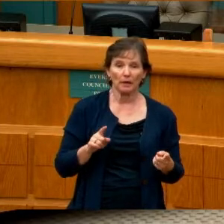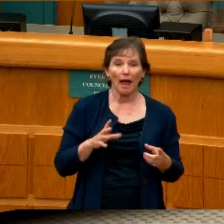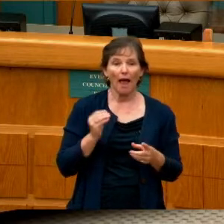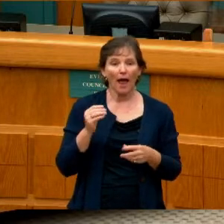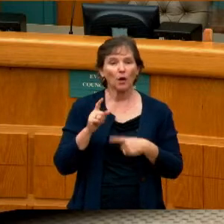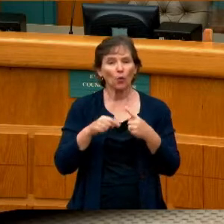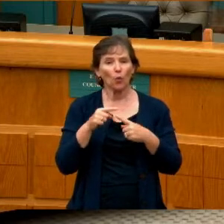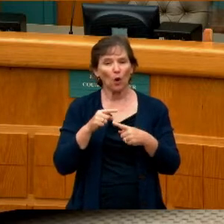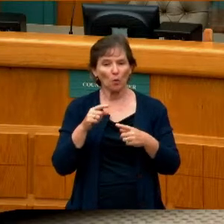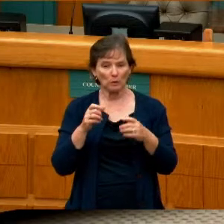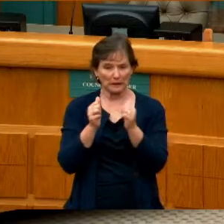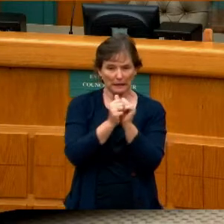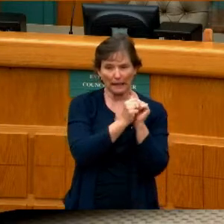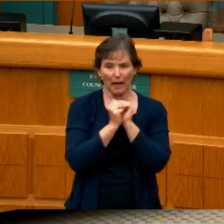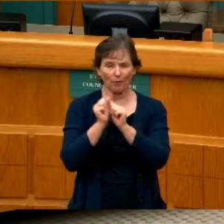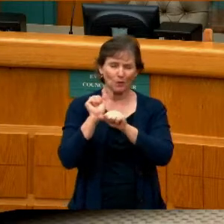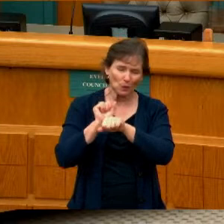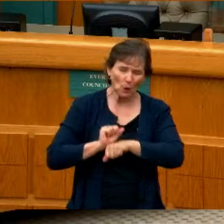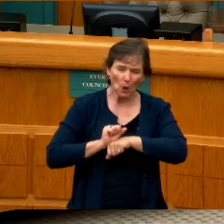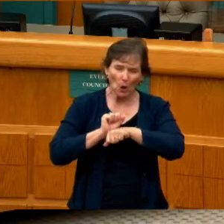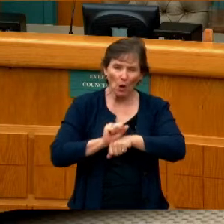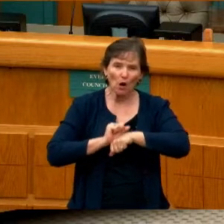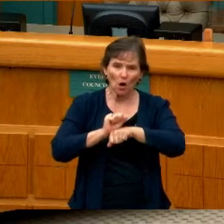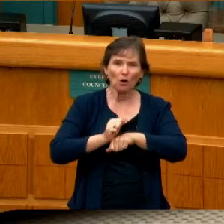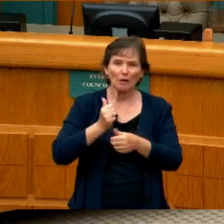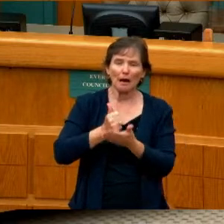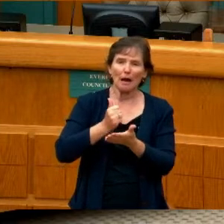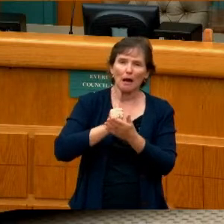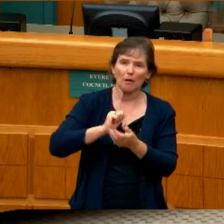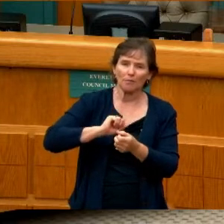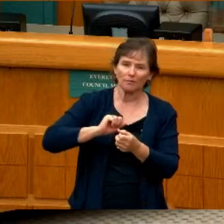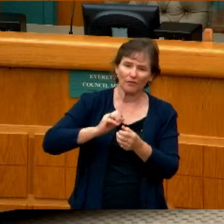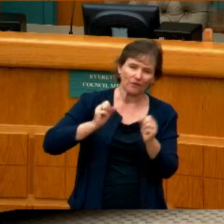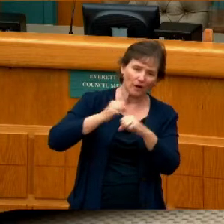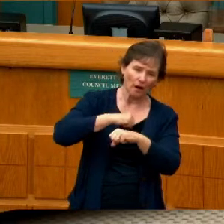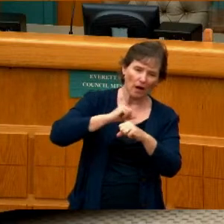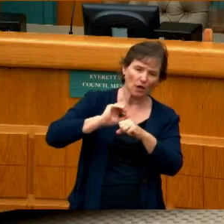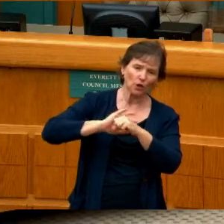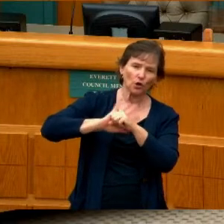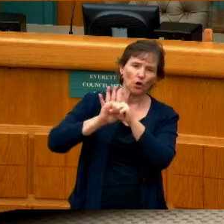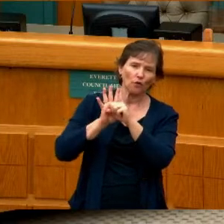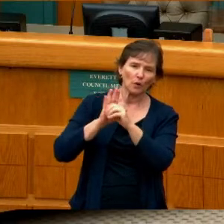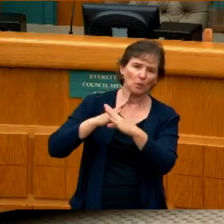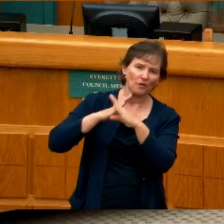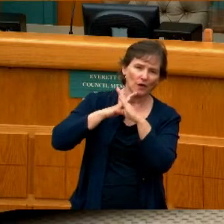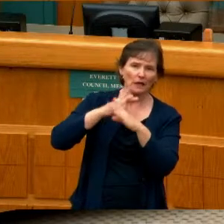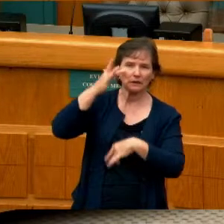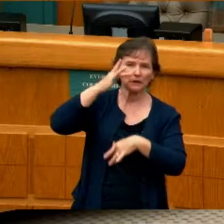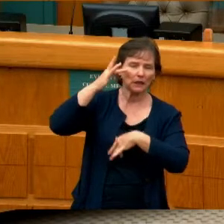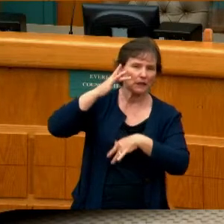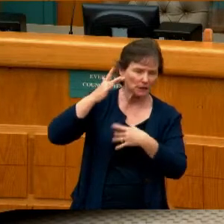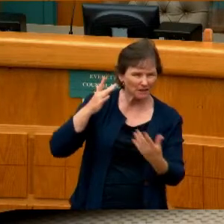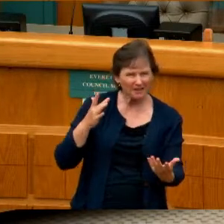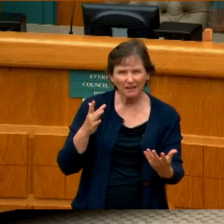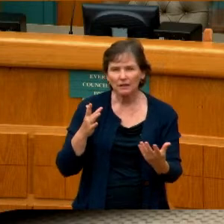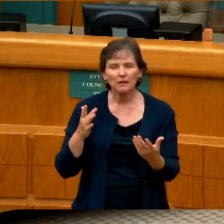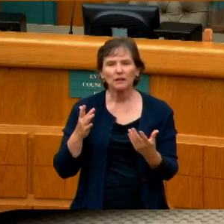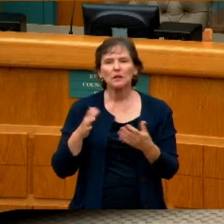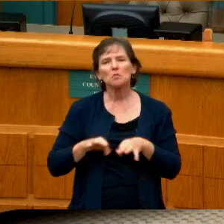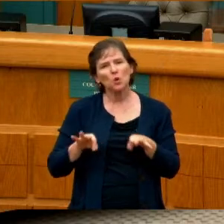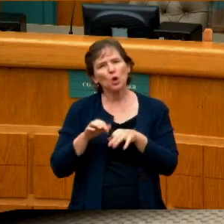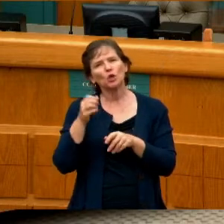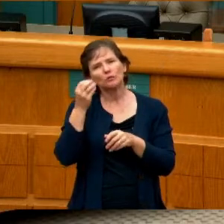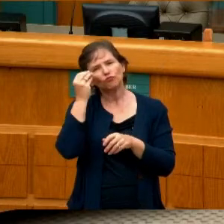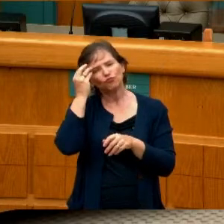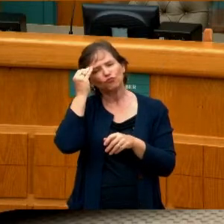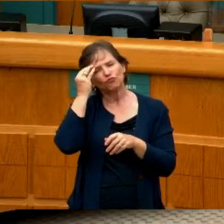I would forget about all the good moments and all the times that we've really fought side by side together. And so I